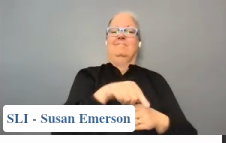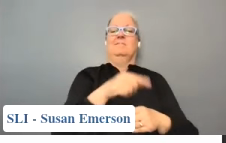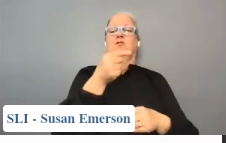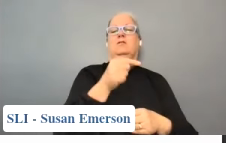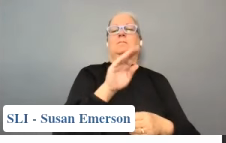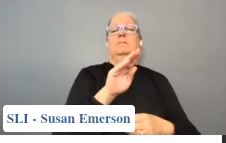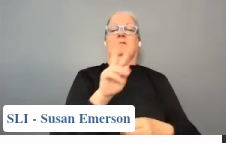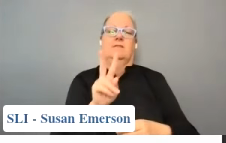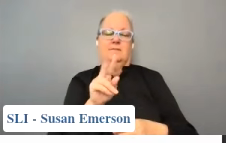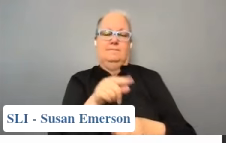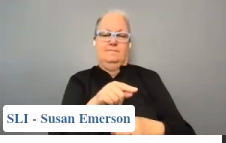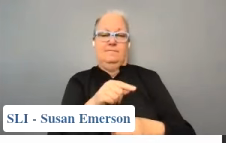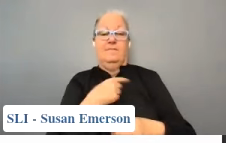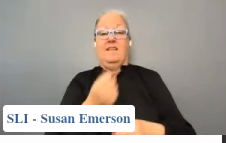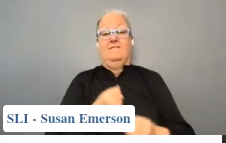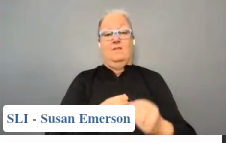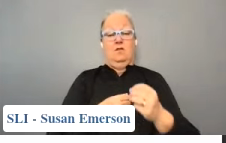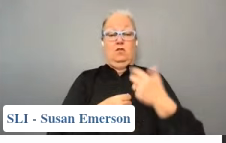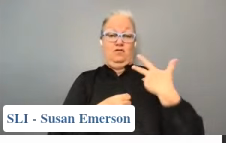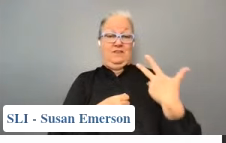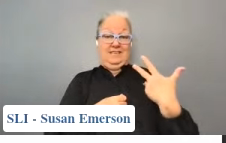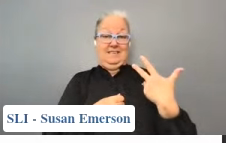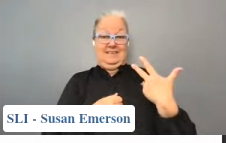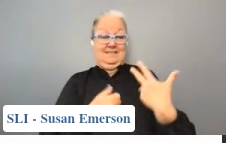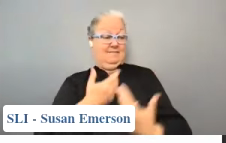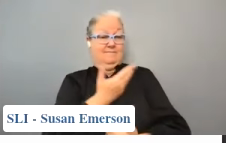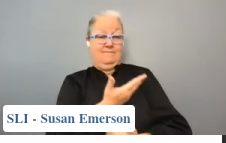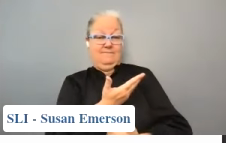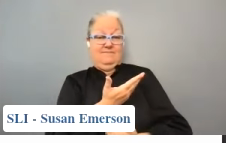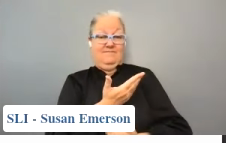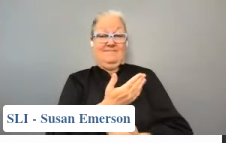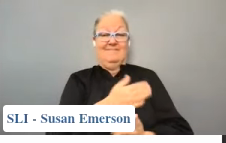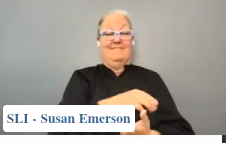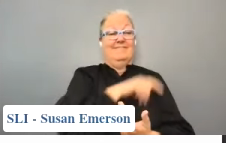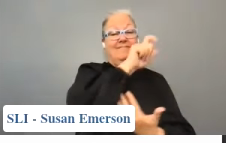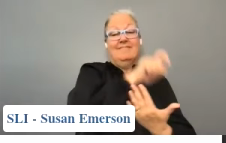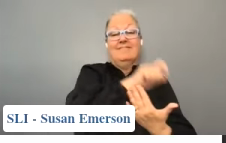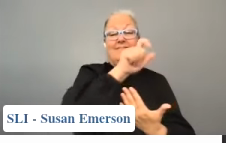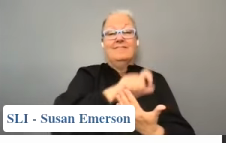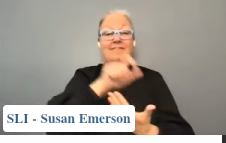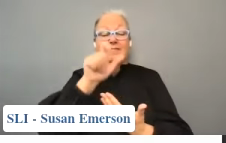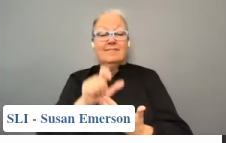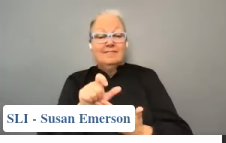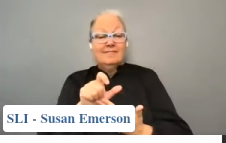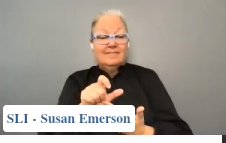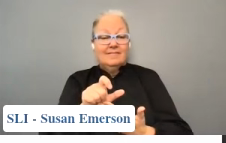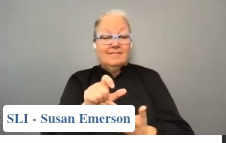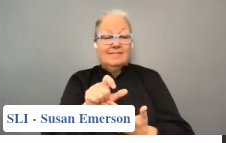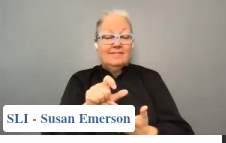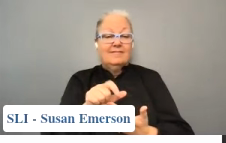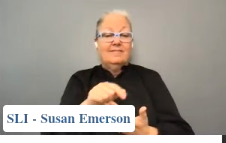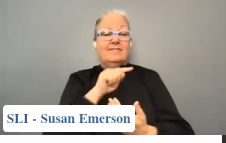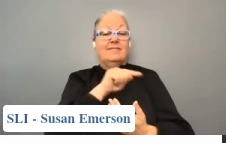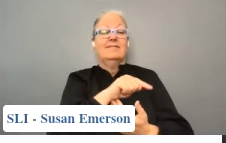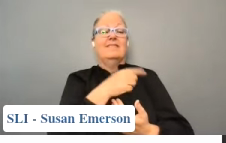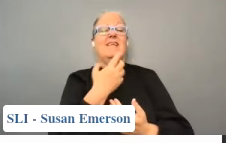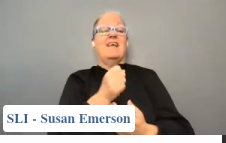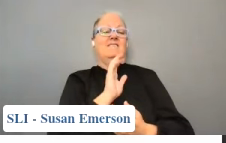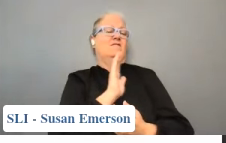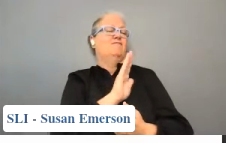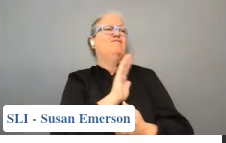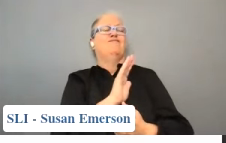We've got three here that, that were the most prominent in the literature. Accompaniment models, two, training